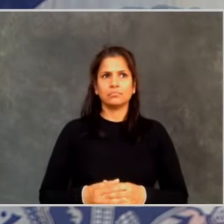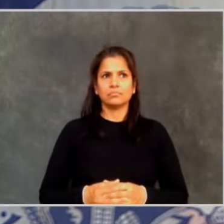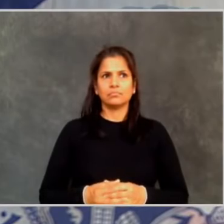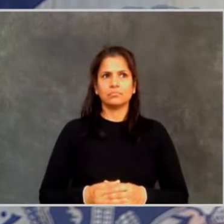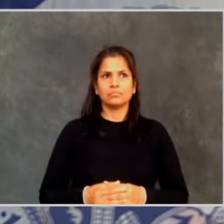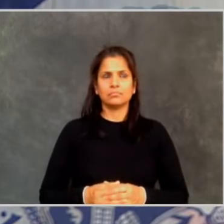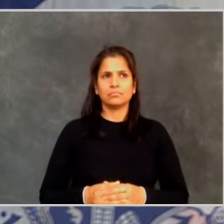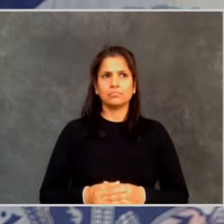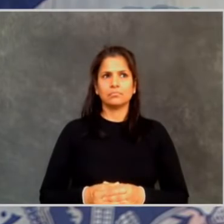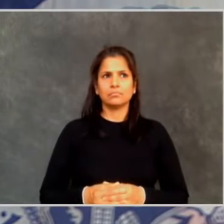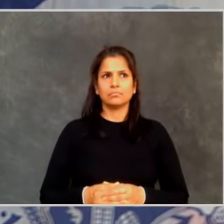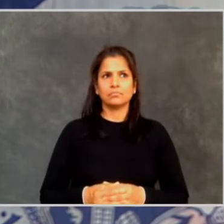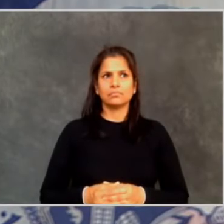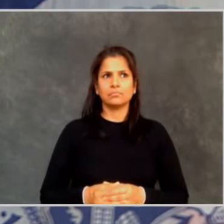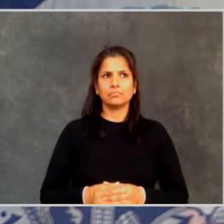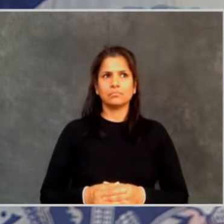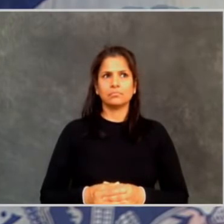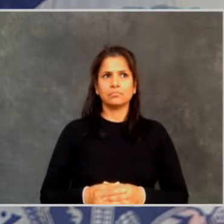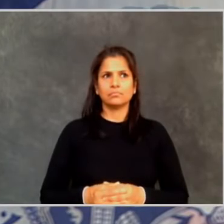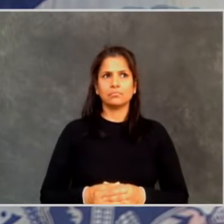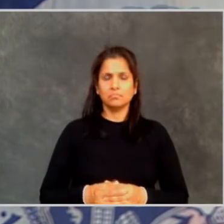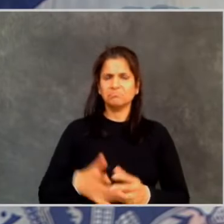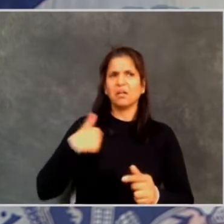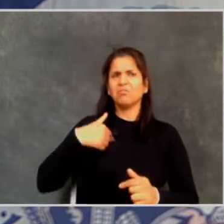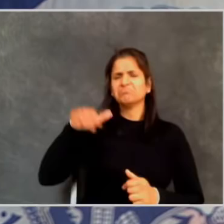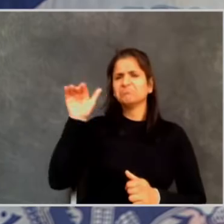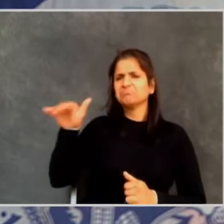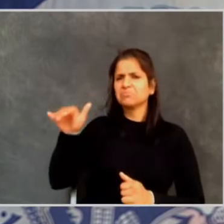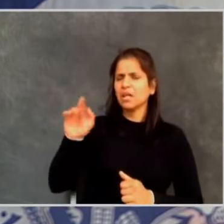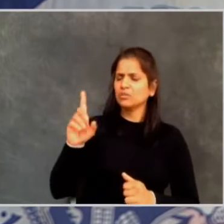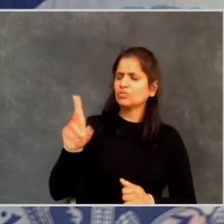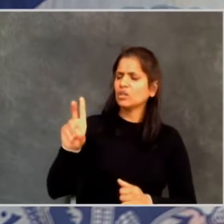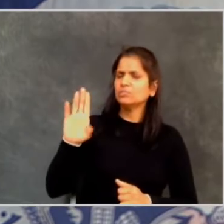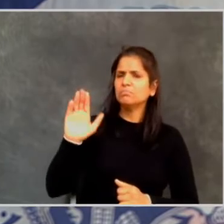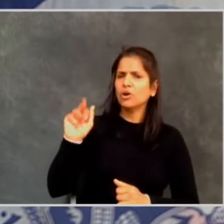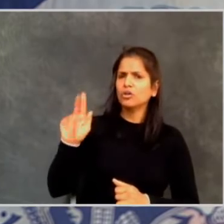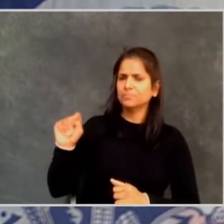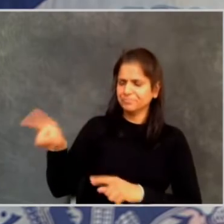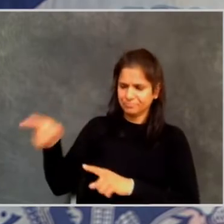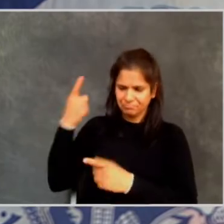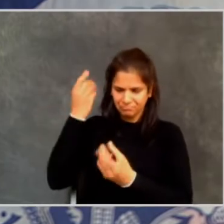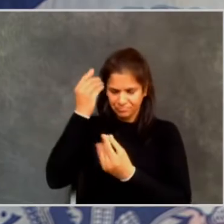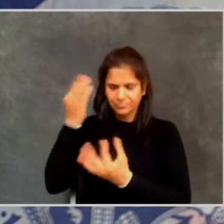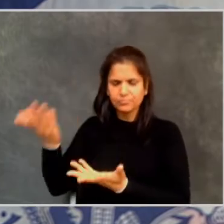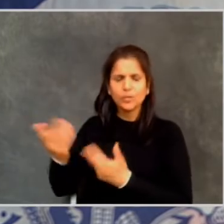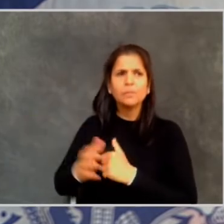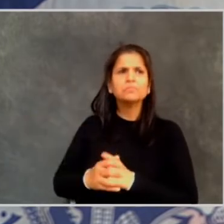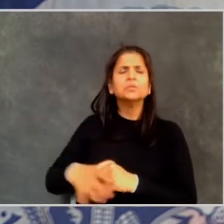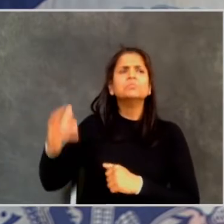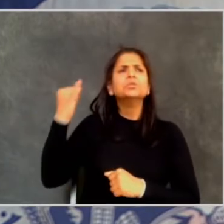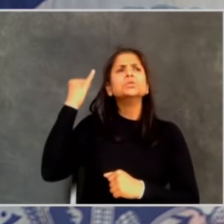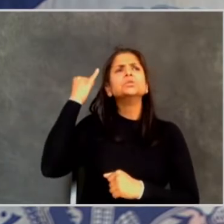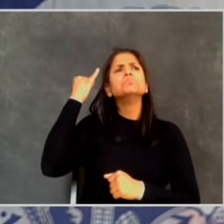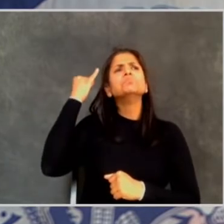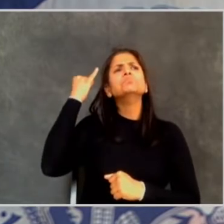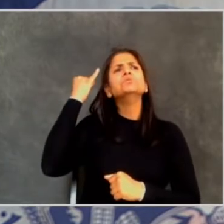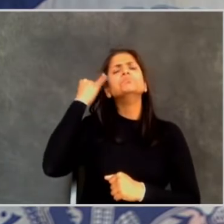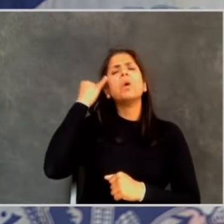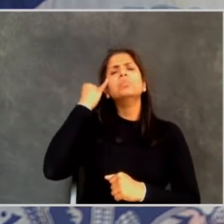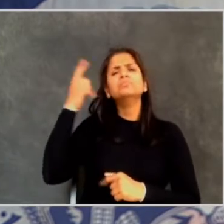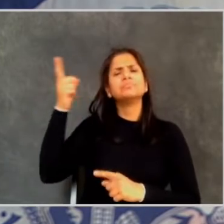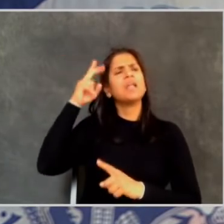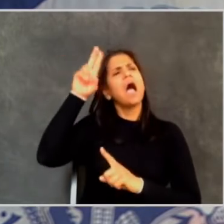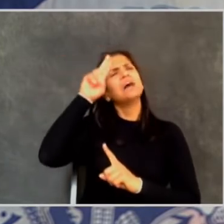data, one, just are busy fighting, busy trying to save lives, and two, the flow of information has been disrupted